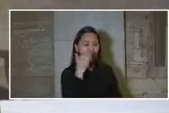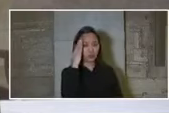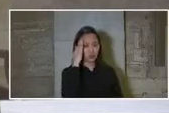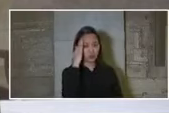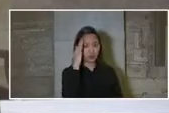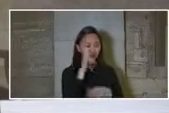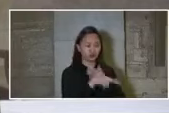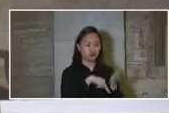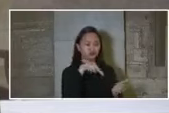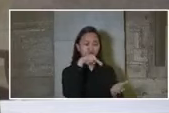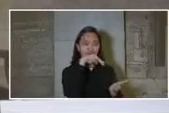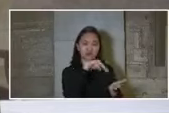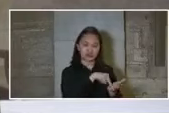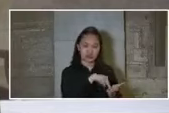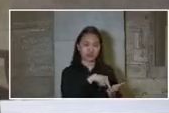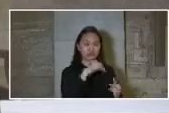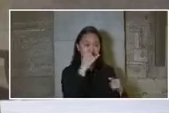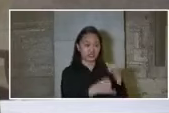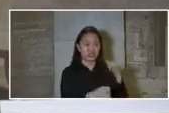the resurrection on the last day.